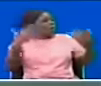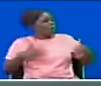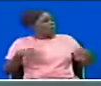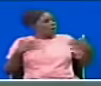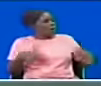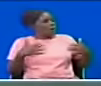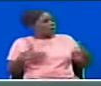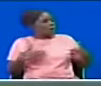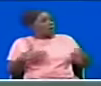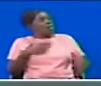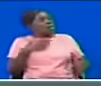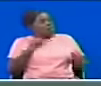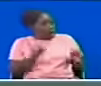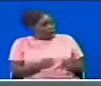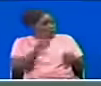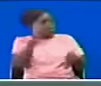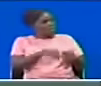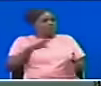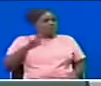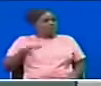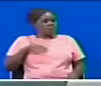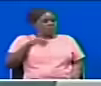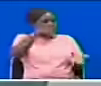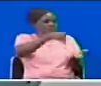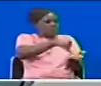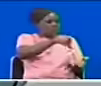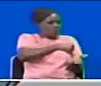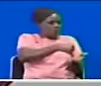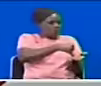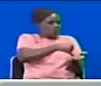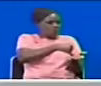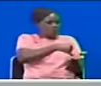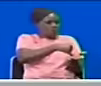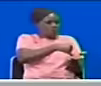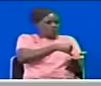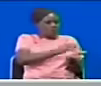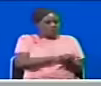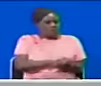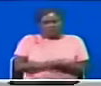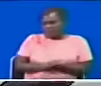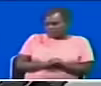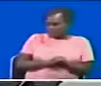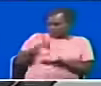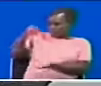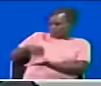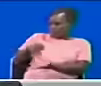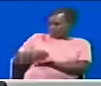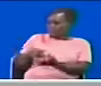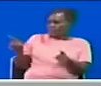this is the kind of thing that happens when women start to get involved in the political arena. All right, so they start to get involved, Prof.